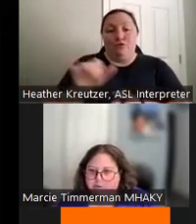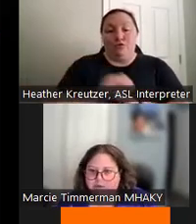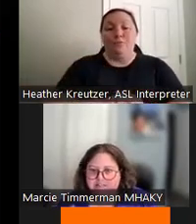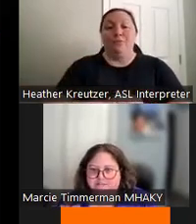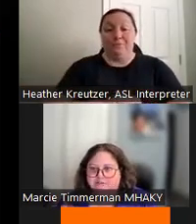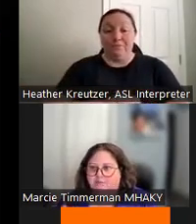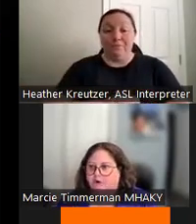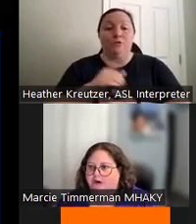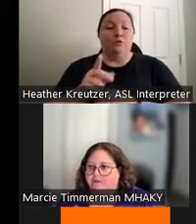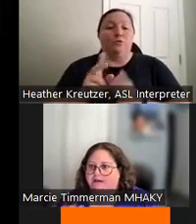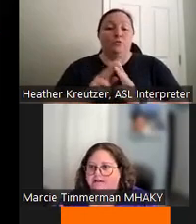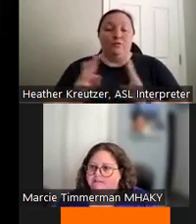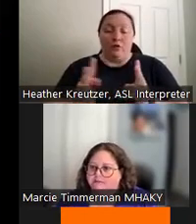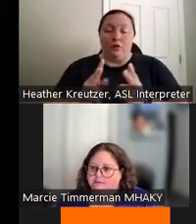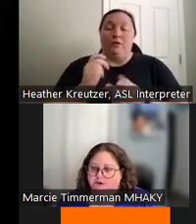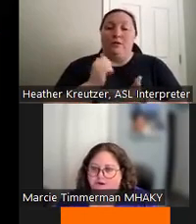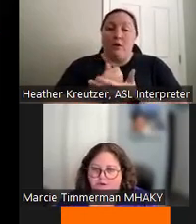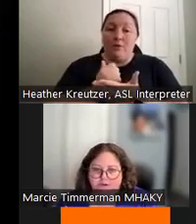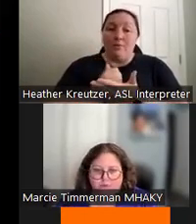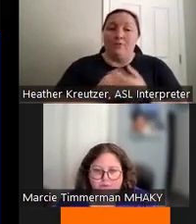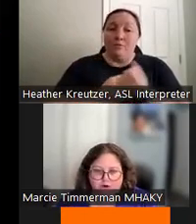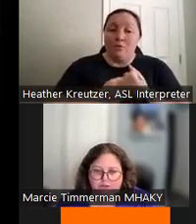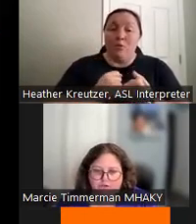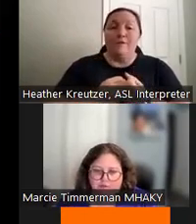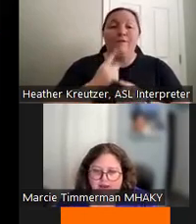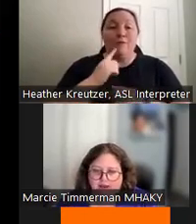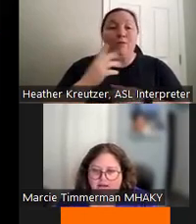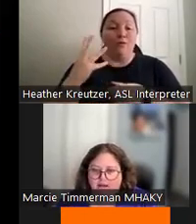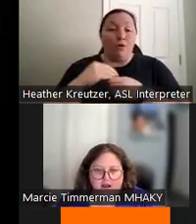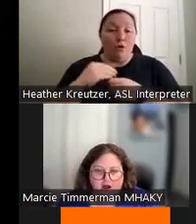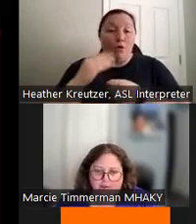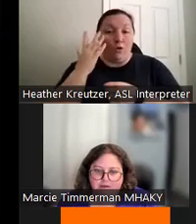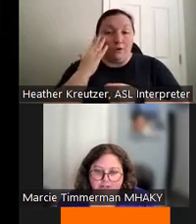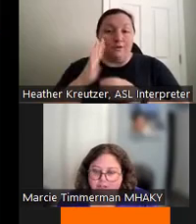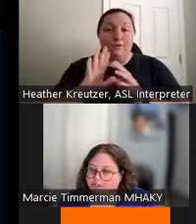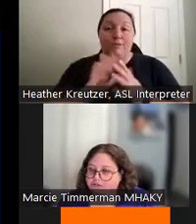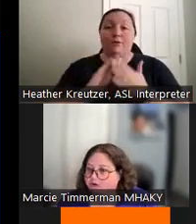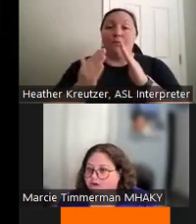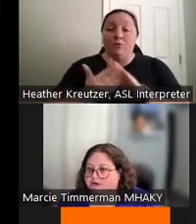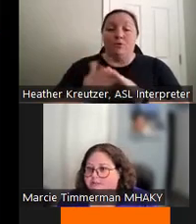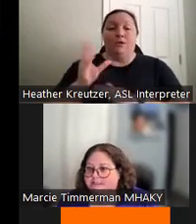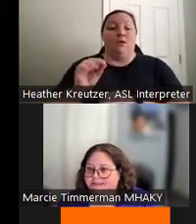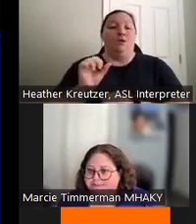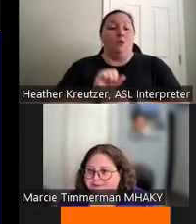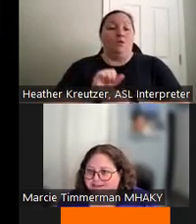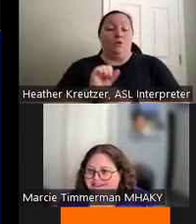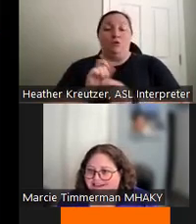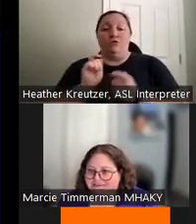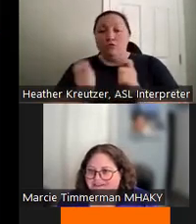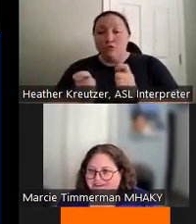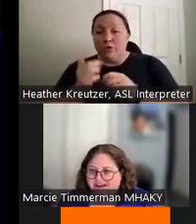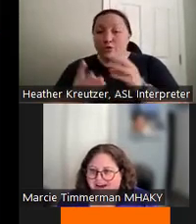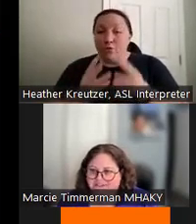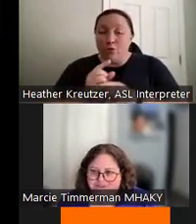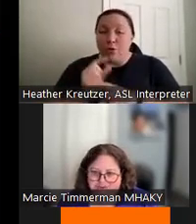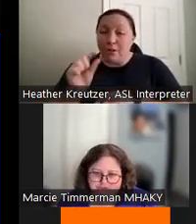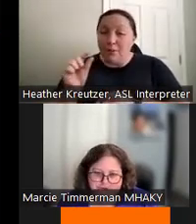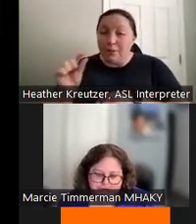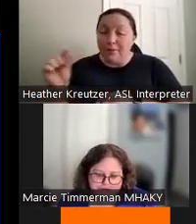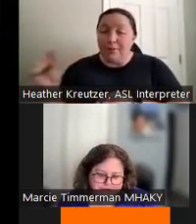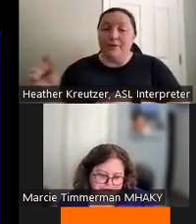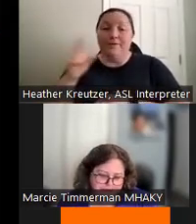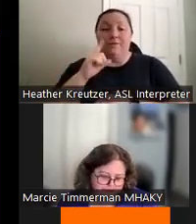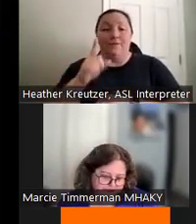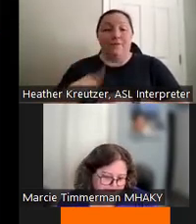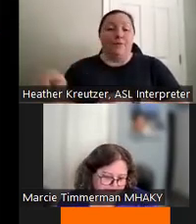been a real piece of support in the autism community, really working from that and changing the world just a little bit at a time for